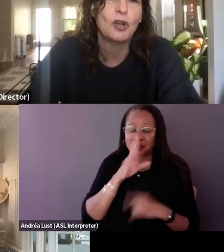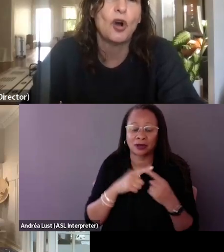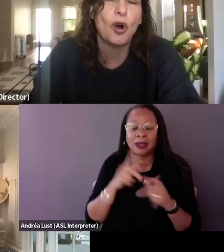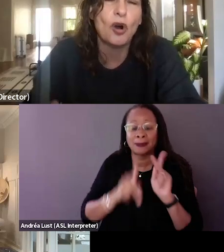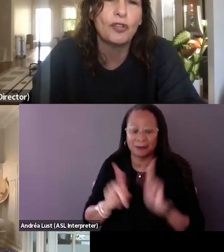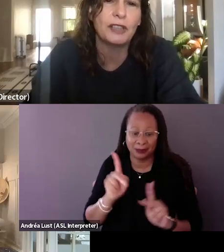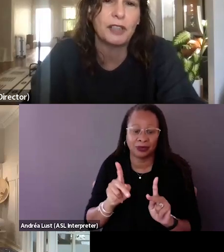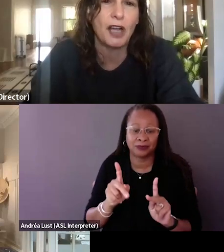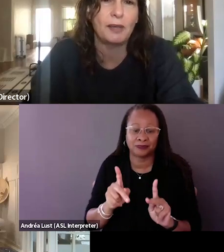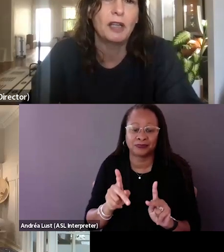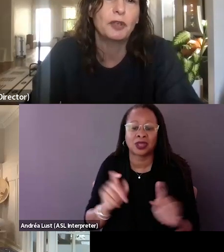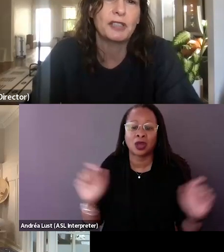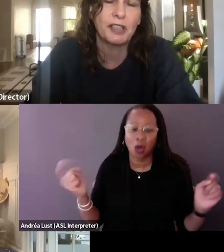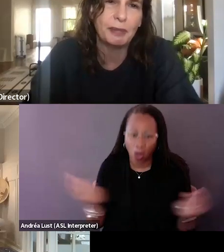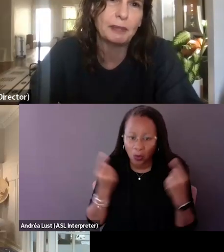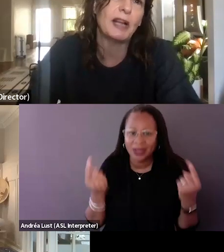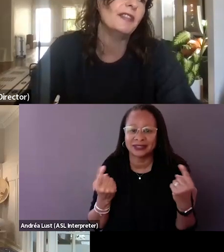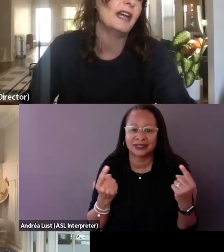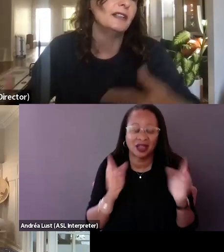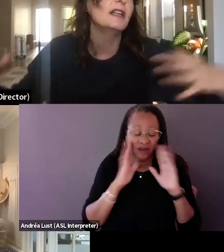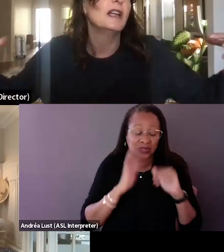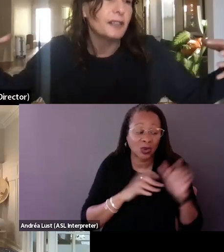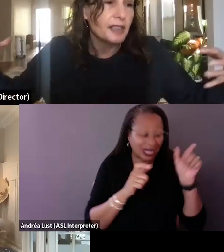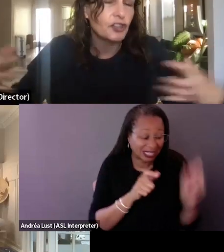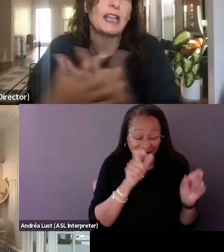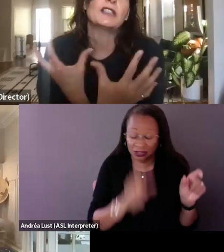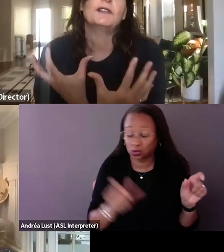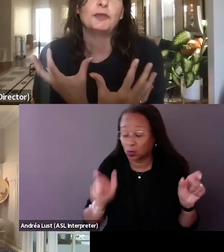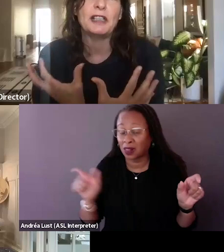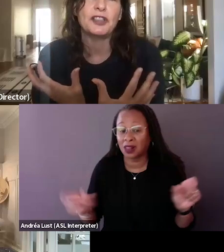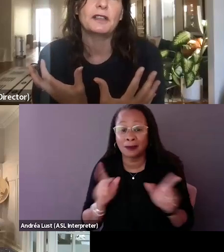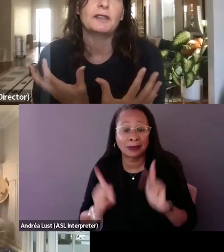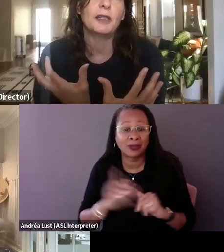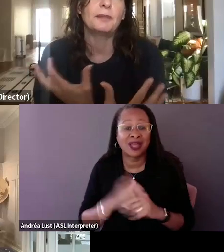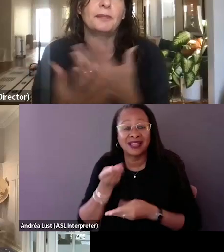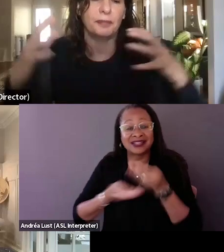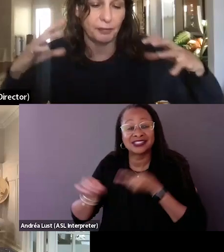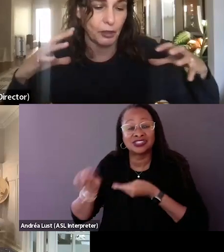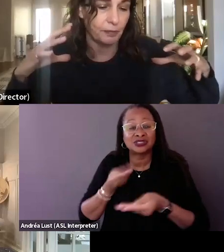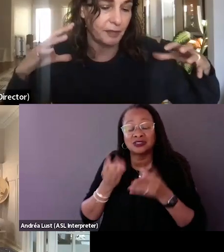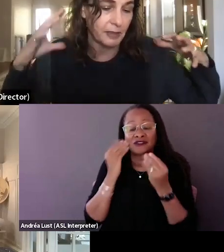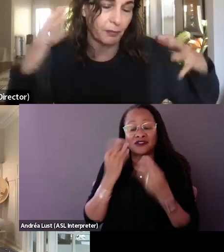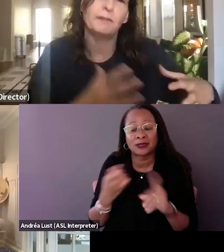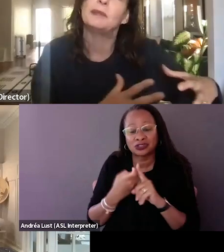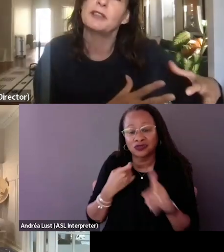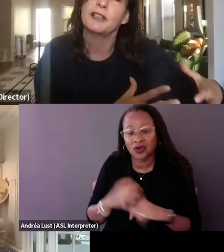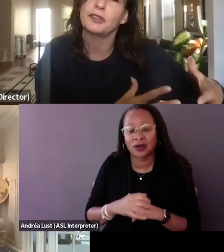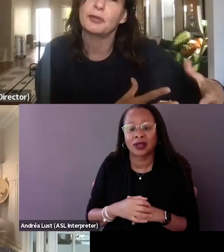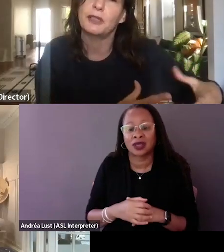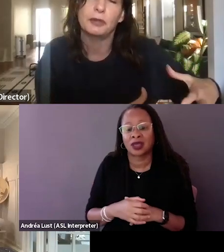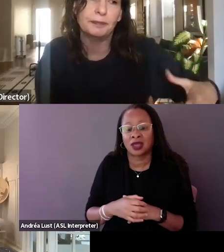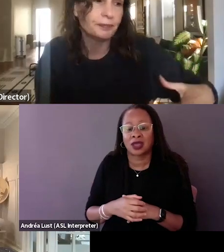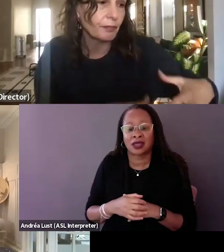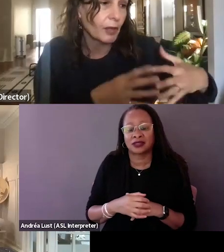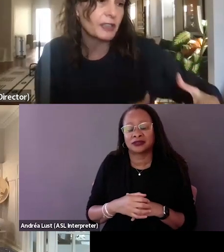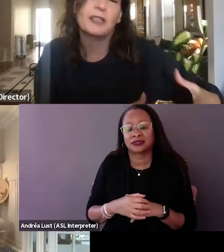people all the time, focusing on the people. And then the exchange of information from, these brave people inside North